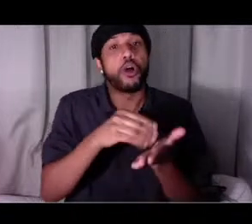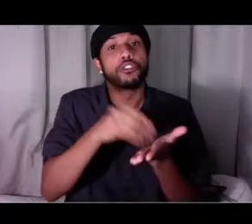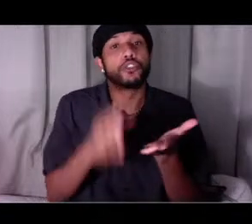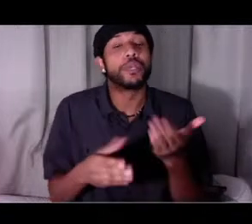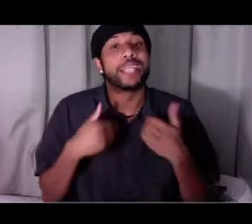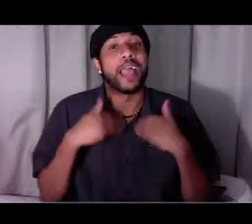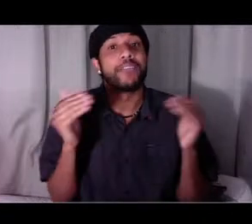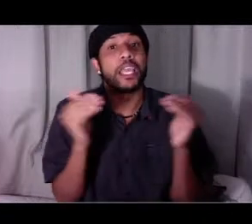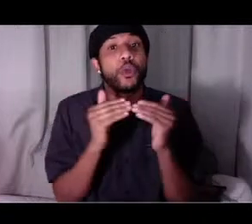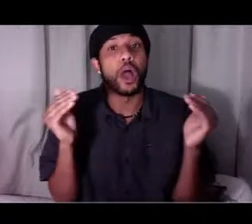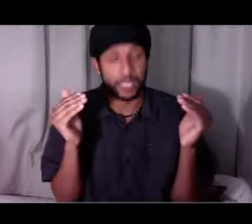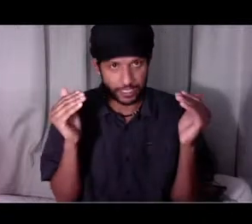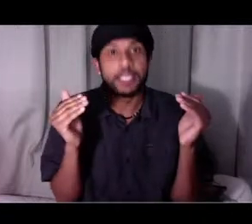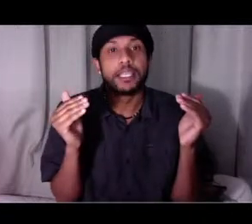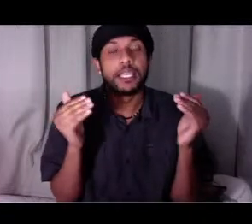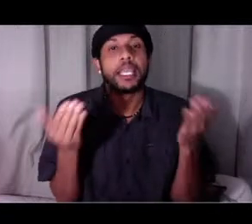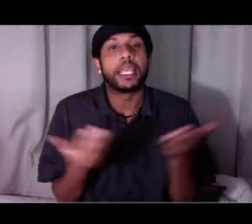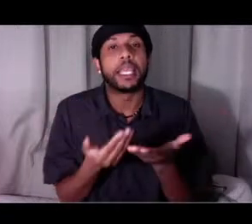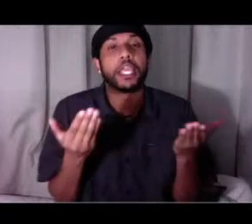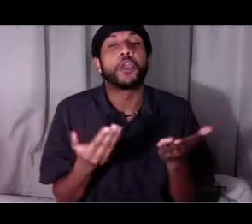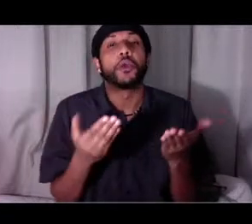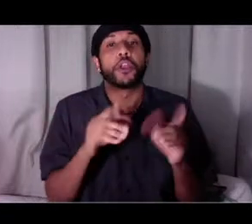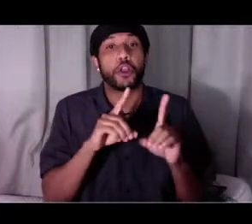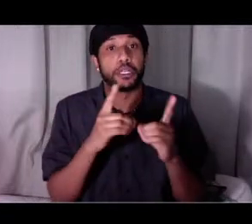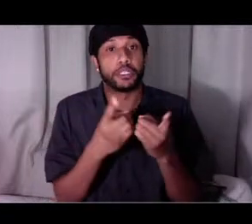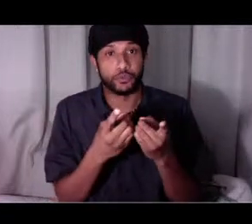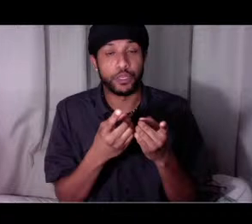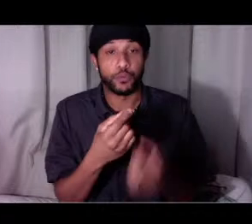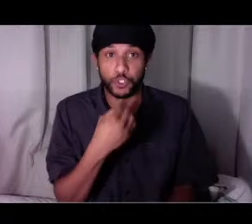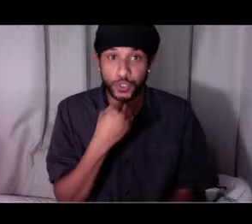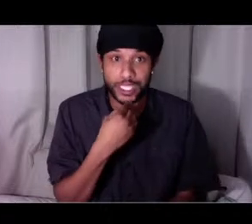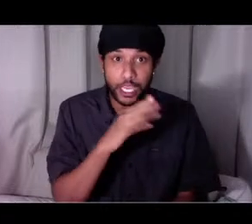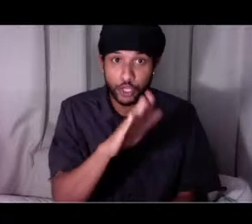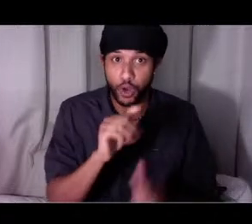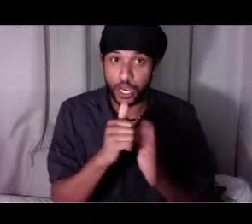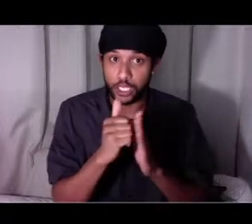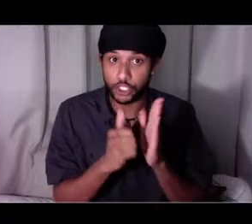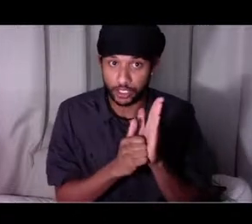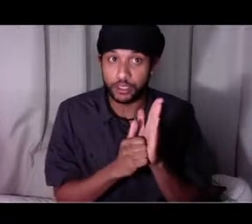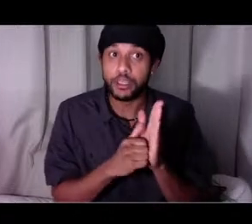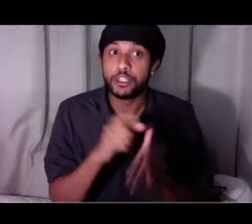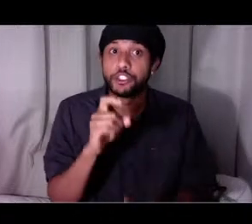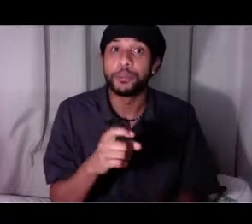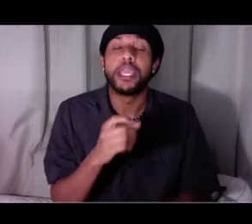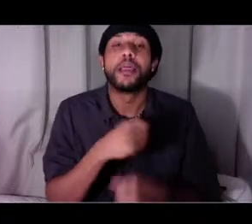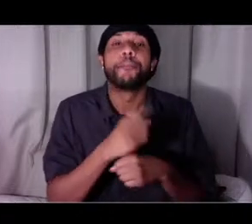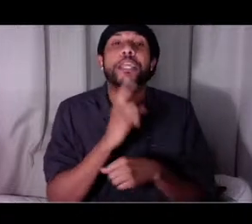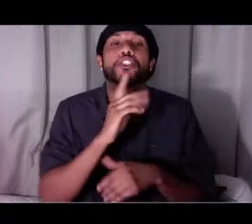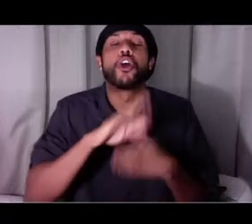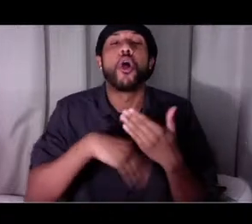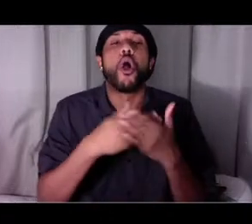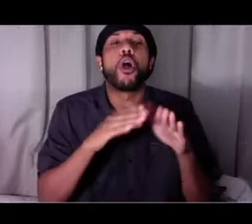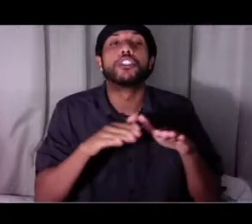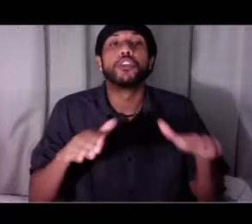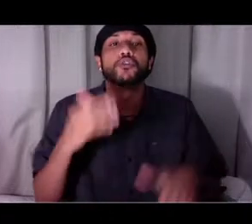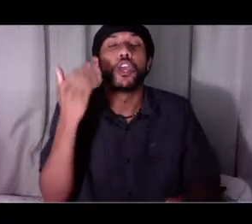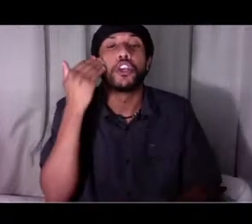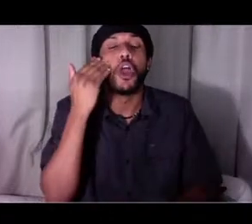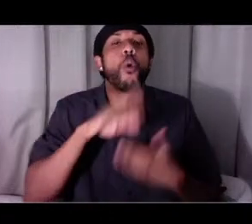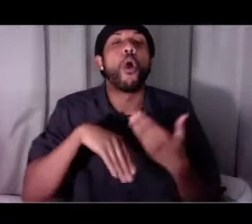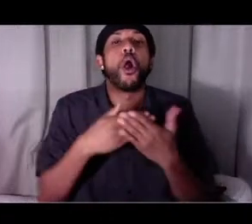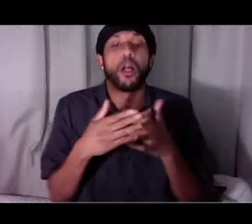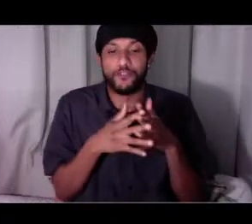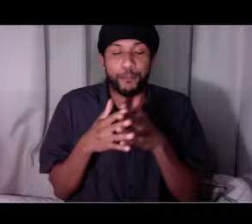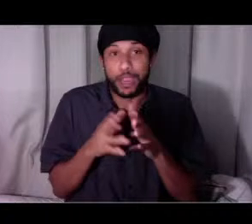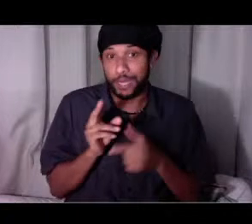have equality in our culton Joint Unified School District would you say that your agenda should be to make sure that all children know all of America's